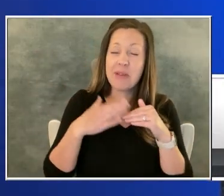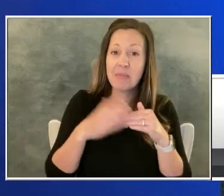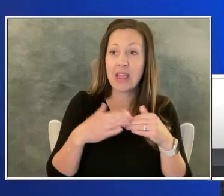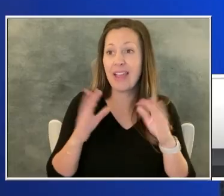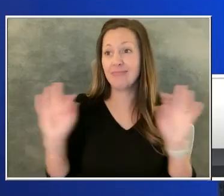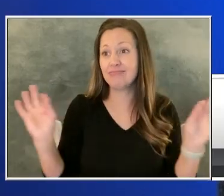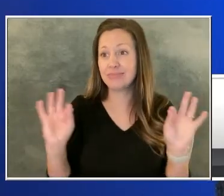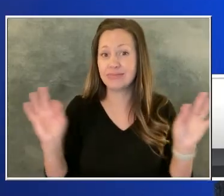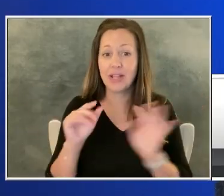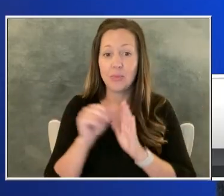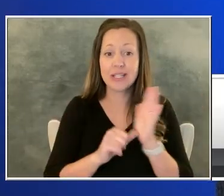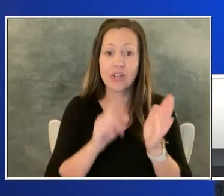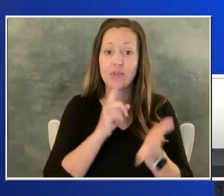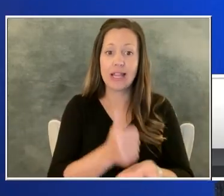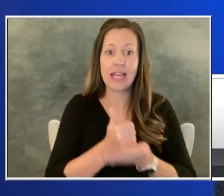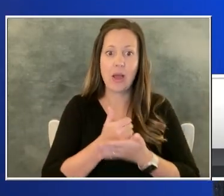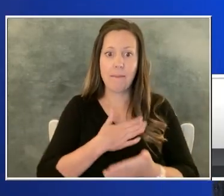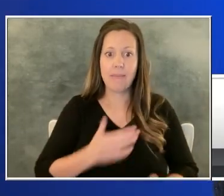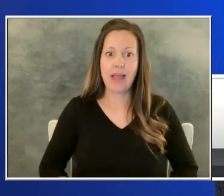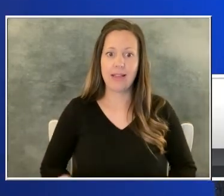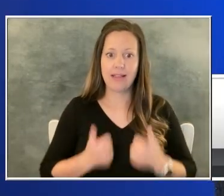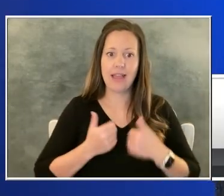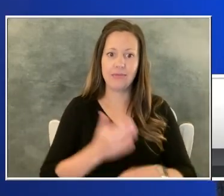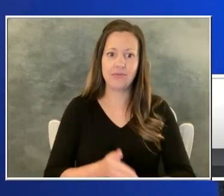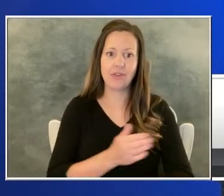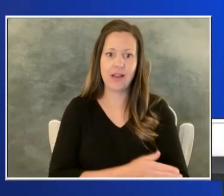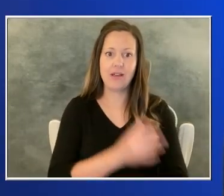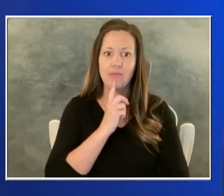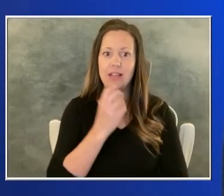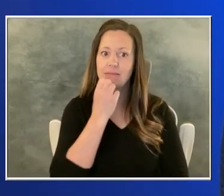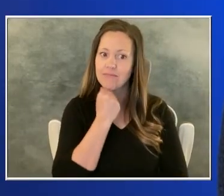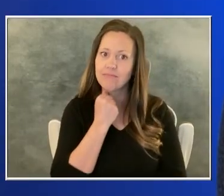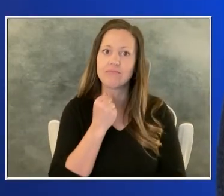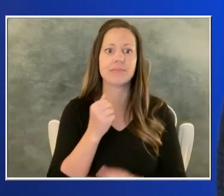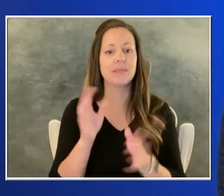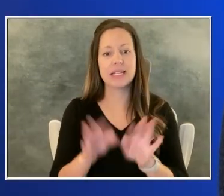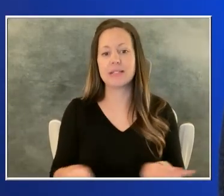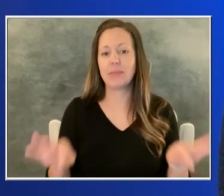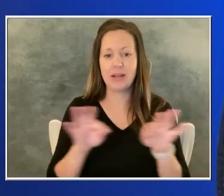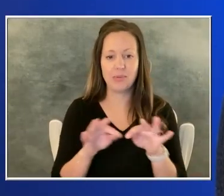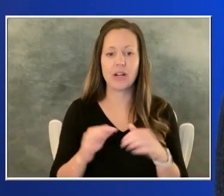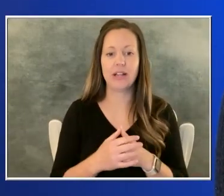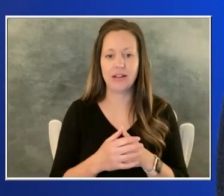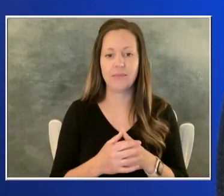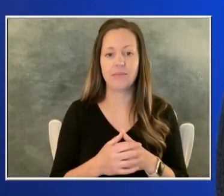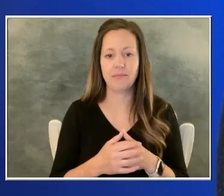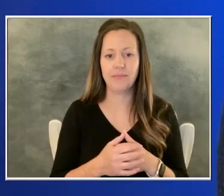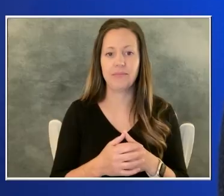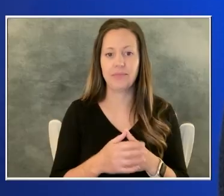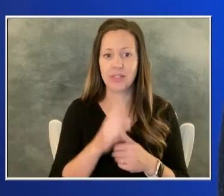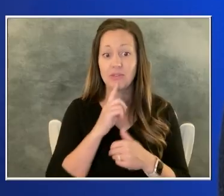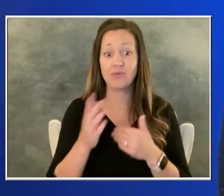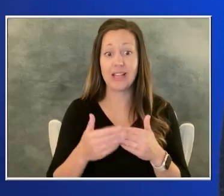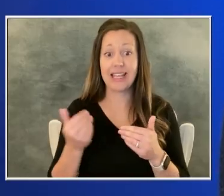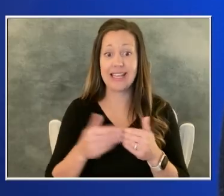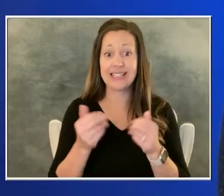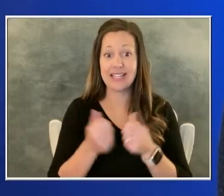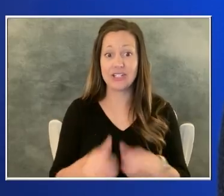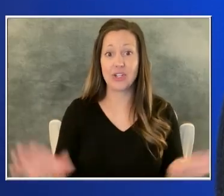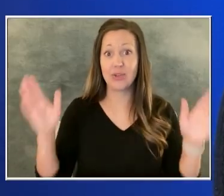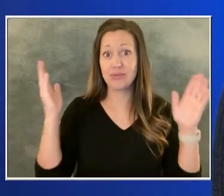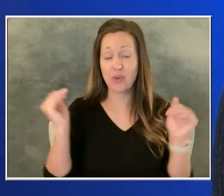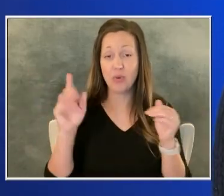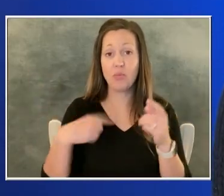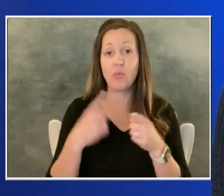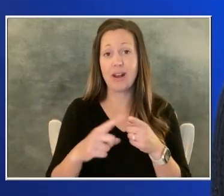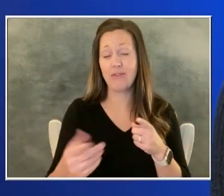back has just meant everything to me. Because it is easy to lose hope when you have chronic pain,